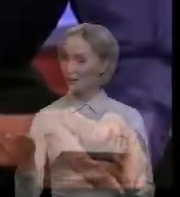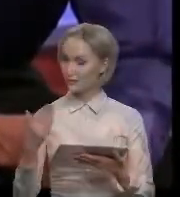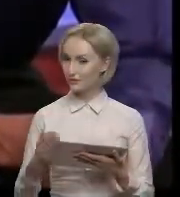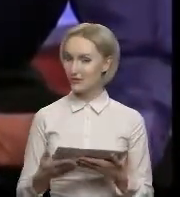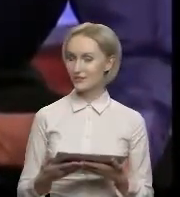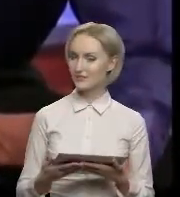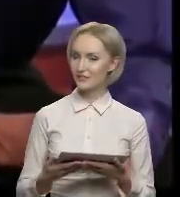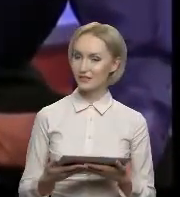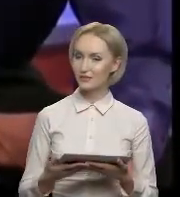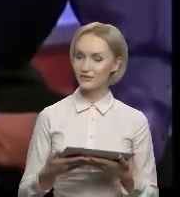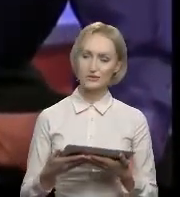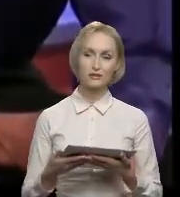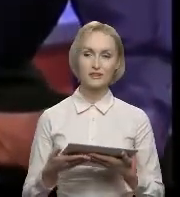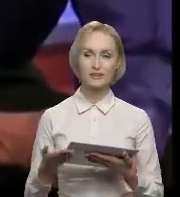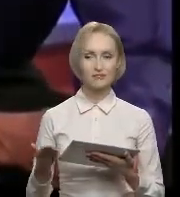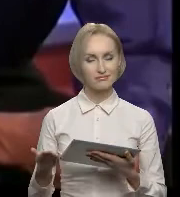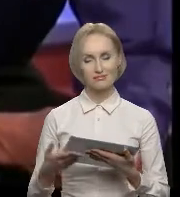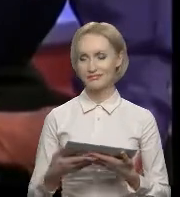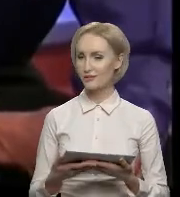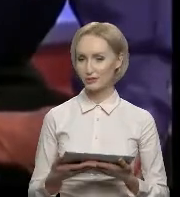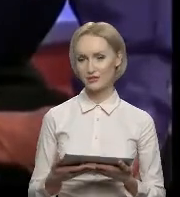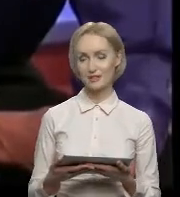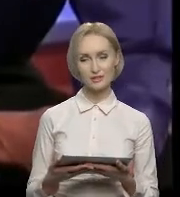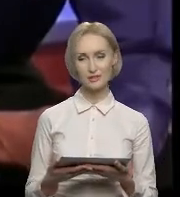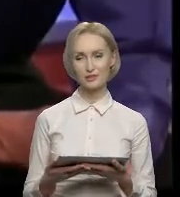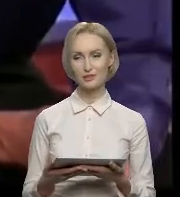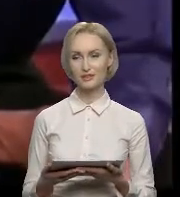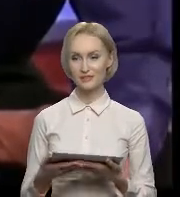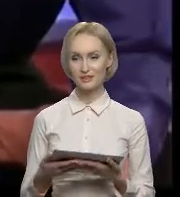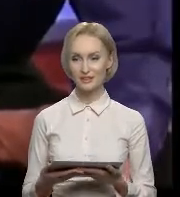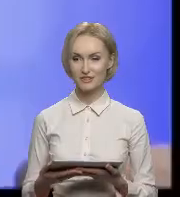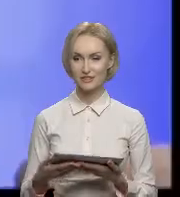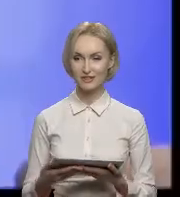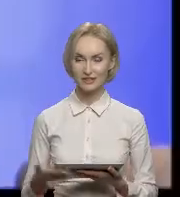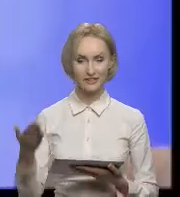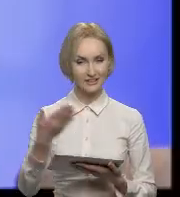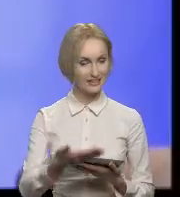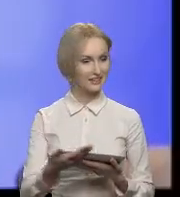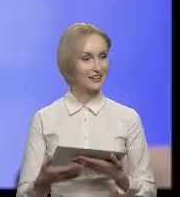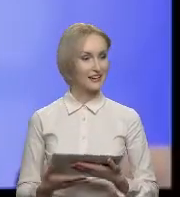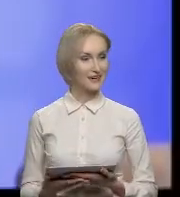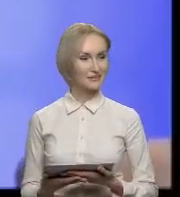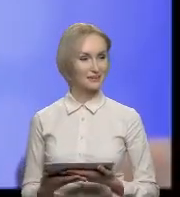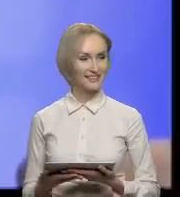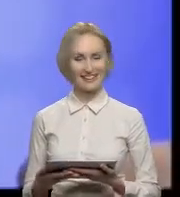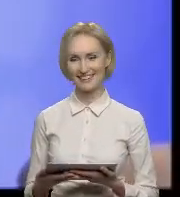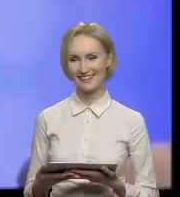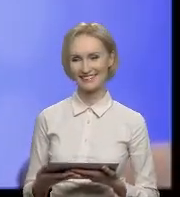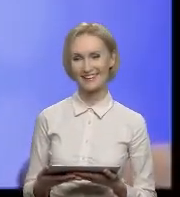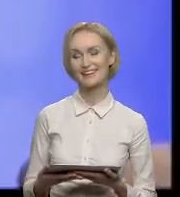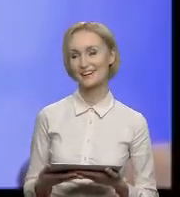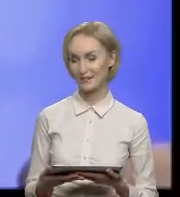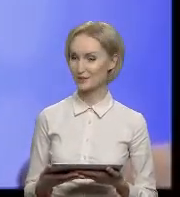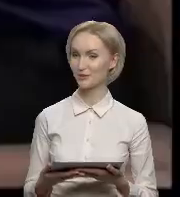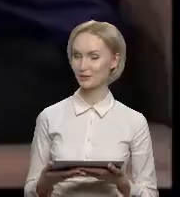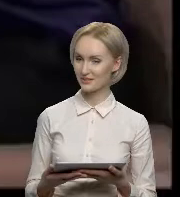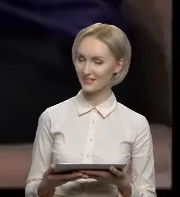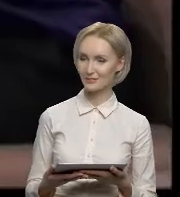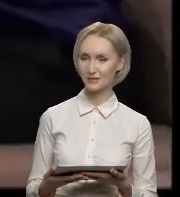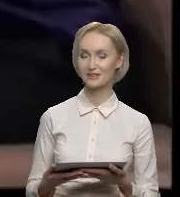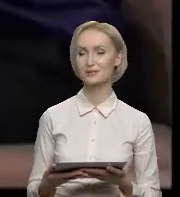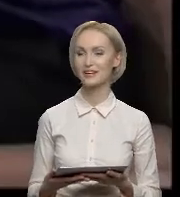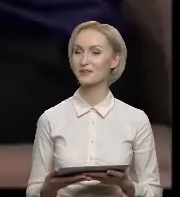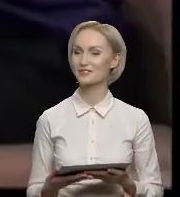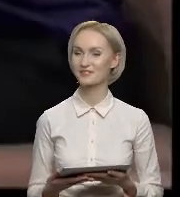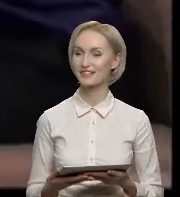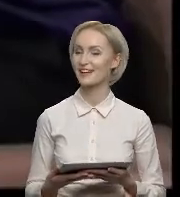wants to be with him. He thinks you want to be with Tyrone. No, I don't want to be with Tyrone. Have you ever been with Tyrone? Hell no. She has. All right. I have not. Don't go